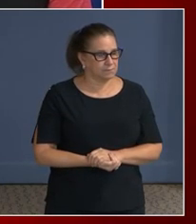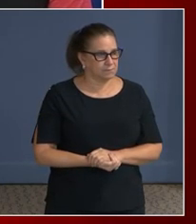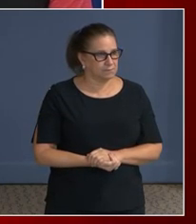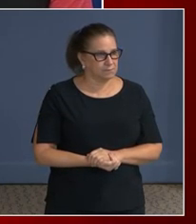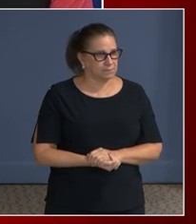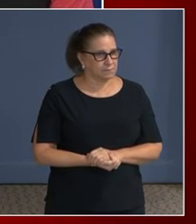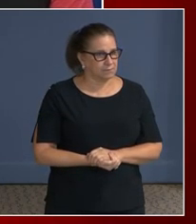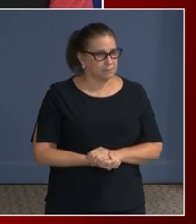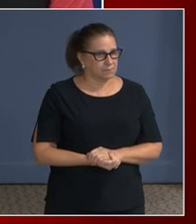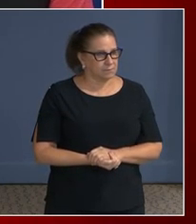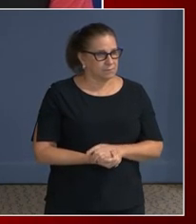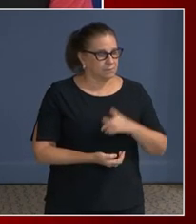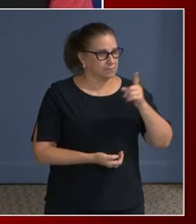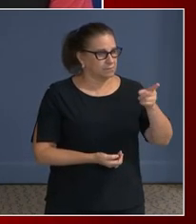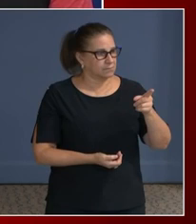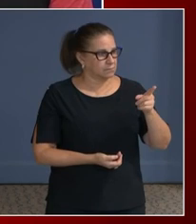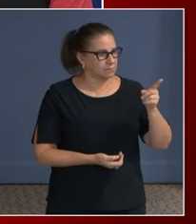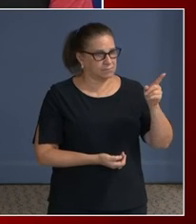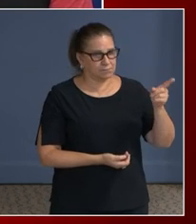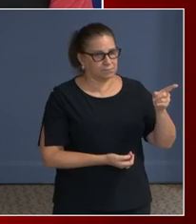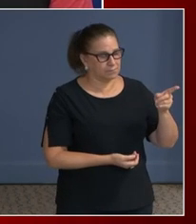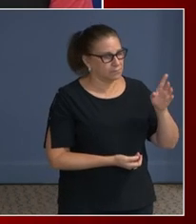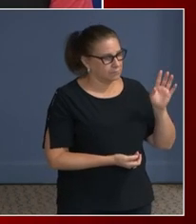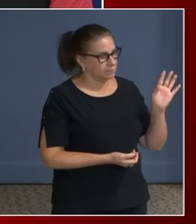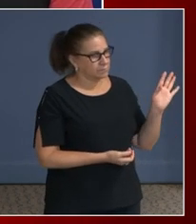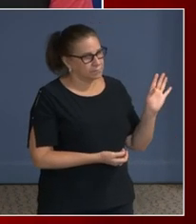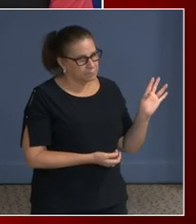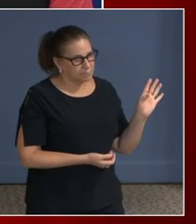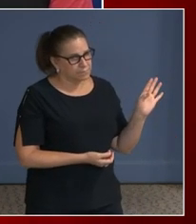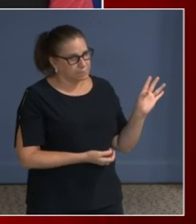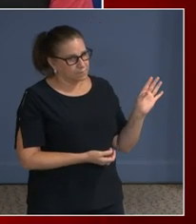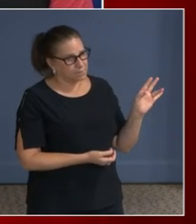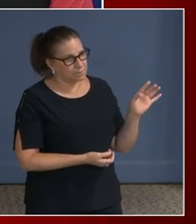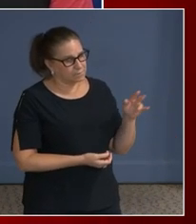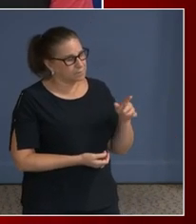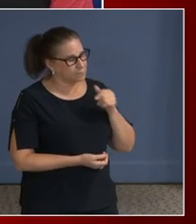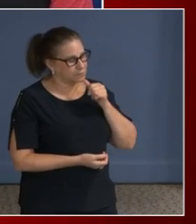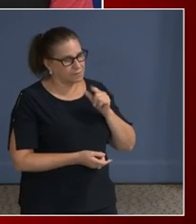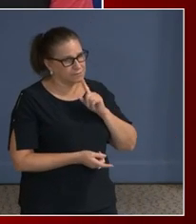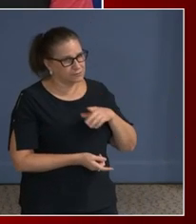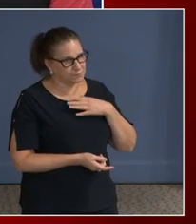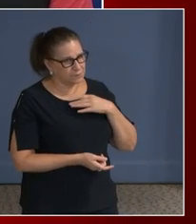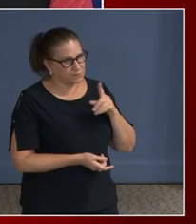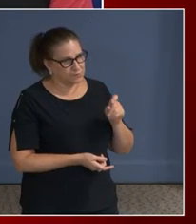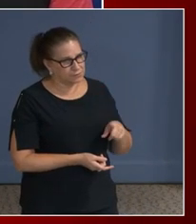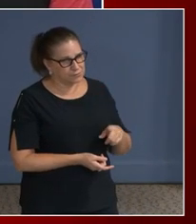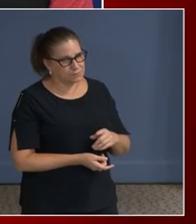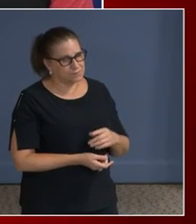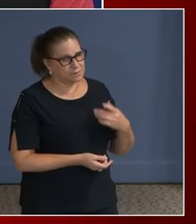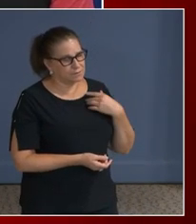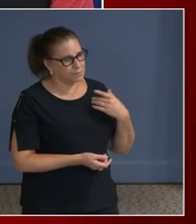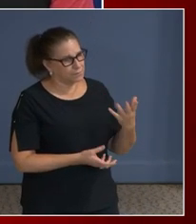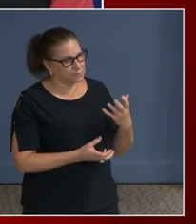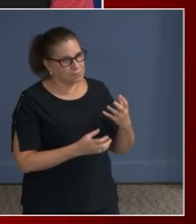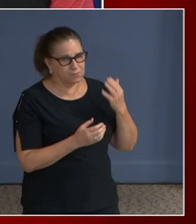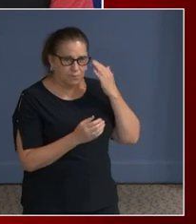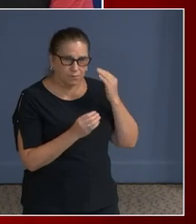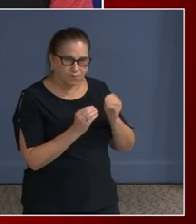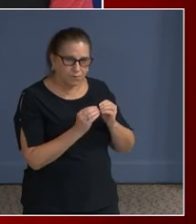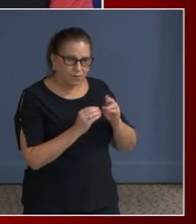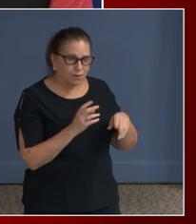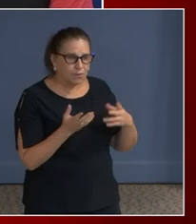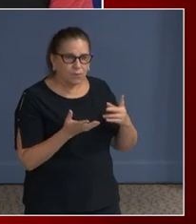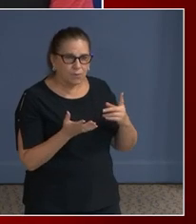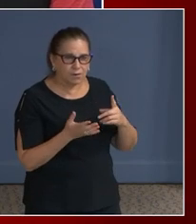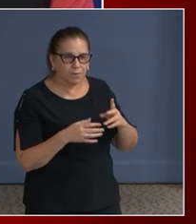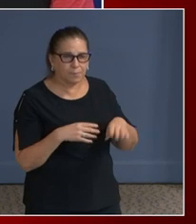Well, I guess there's not really an answer to this, but if you're telling parents and giving parents information to